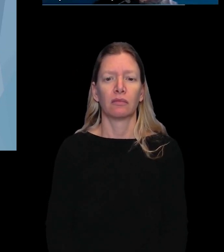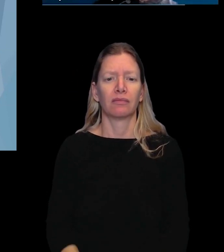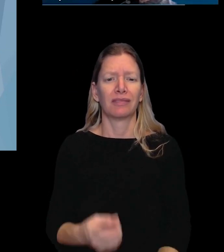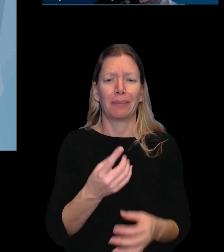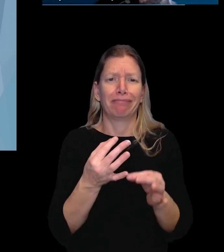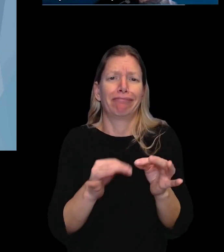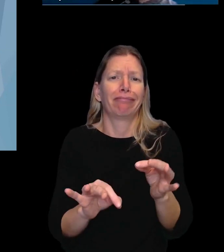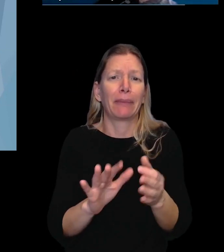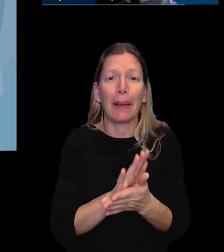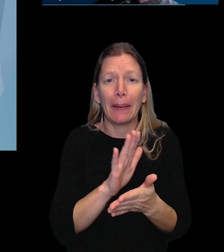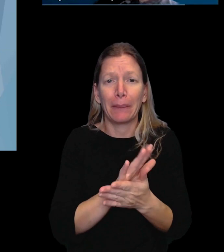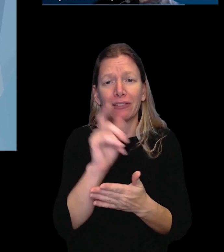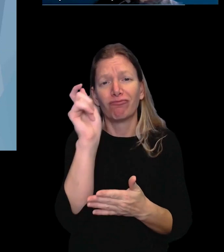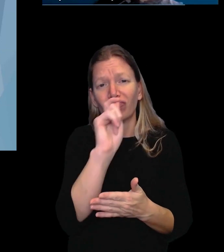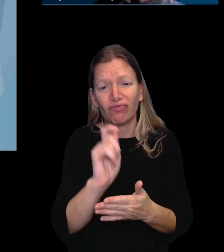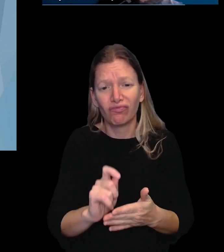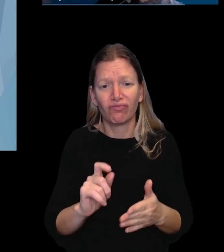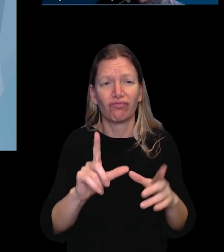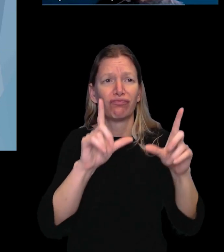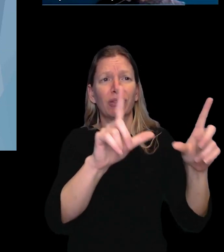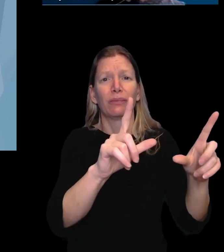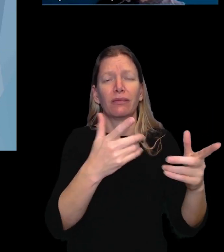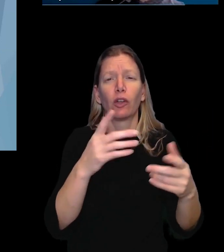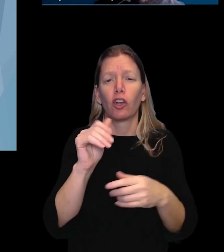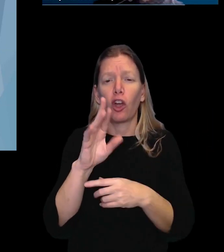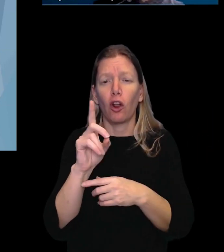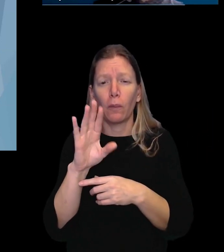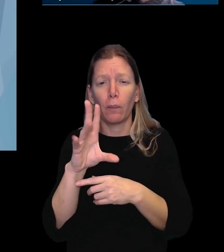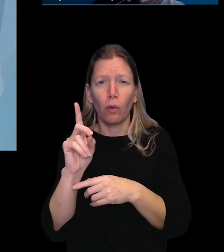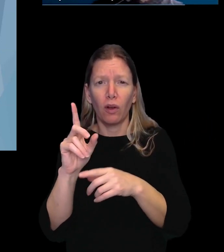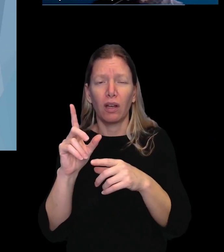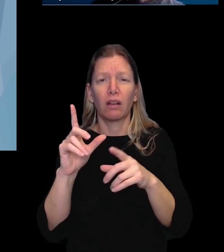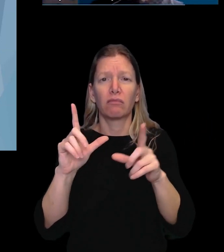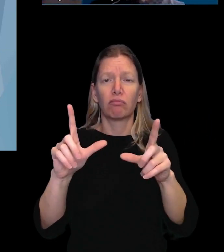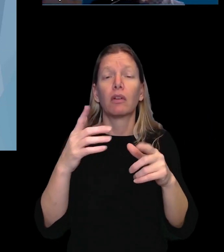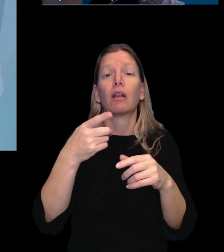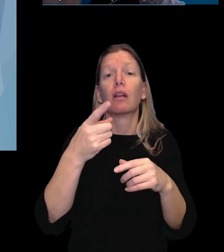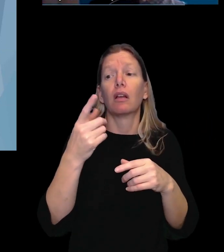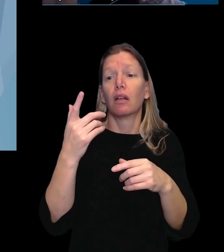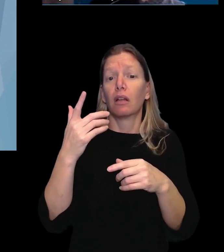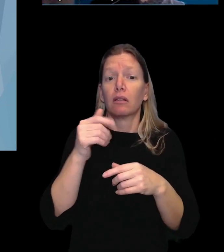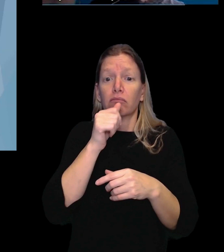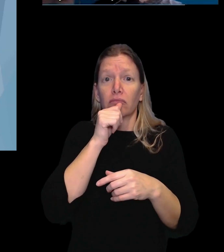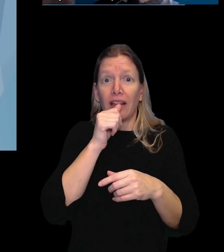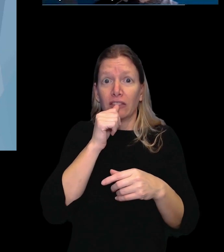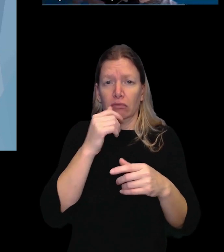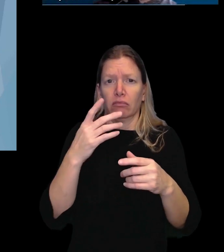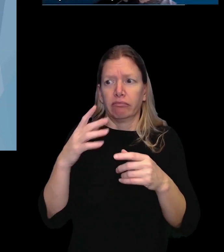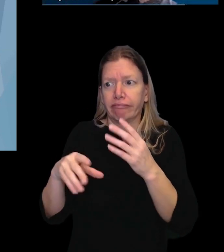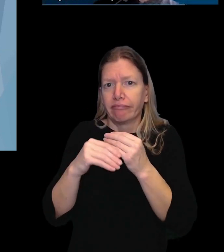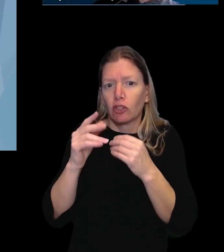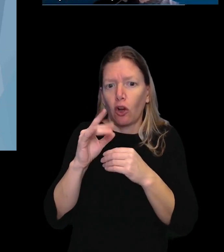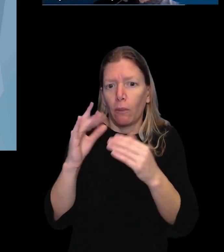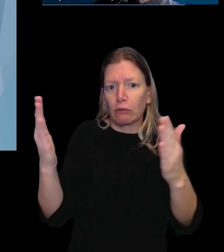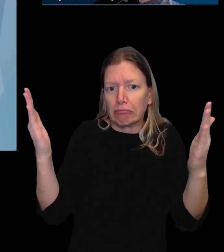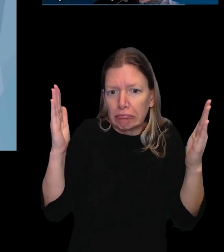And just something as simple as a piece of paper or cardboard can be used to improvise privacy shields when it